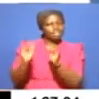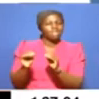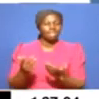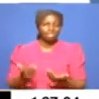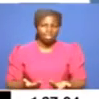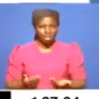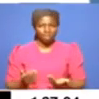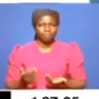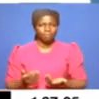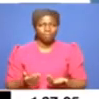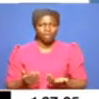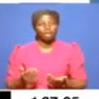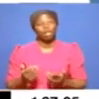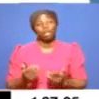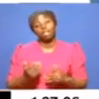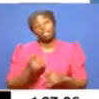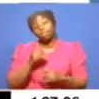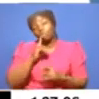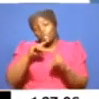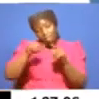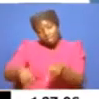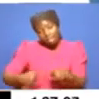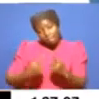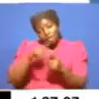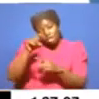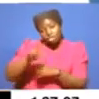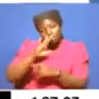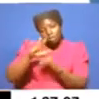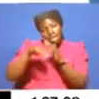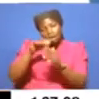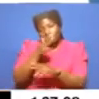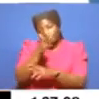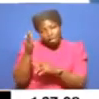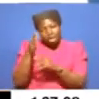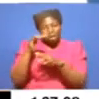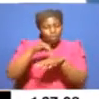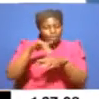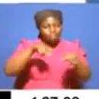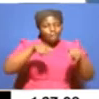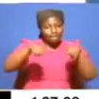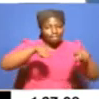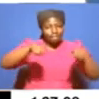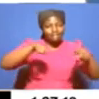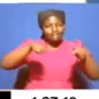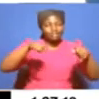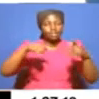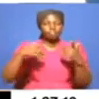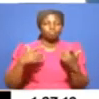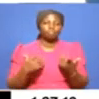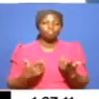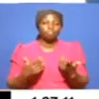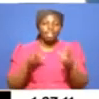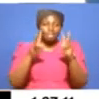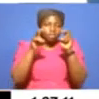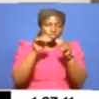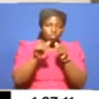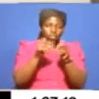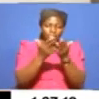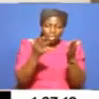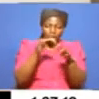happen. And of course, demand that we should be out there in terms of being able to manage the issues around data